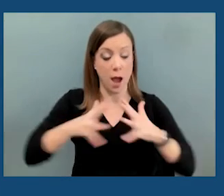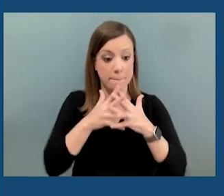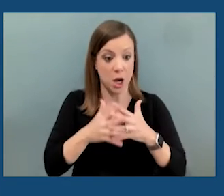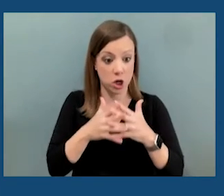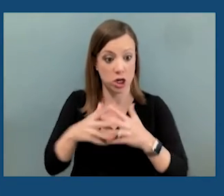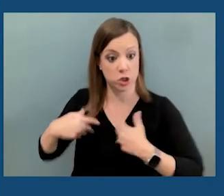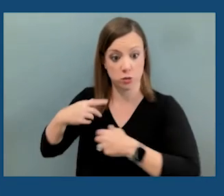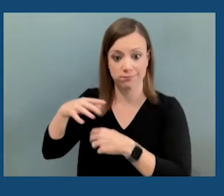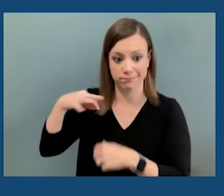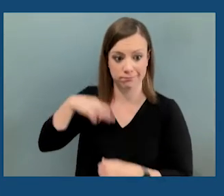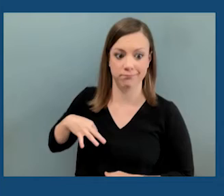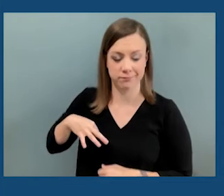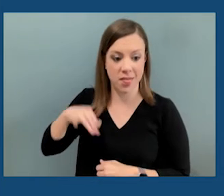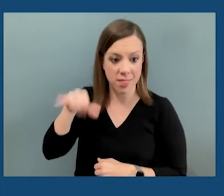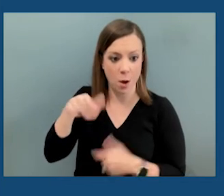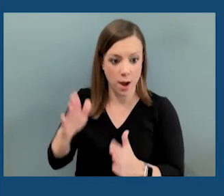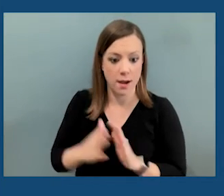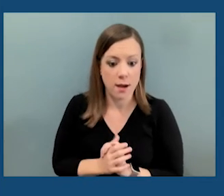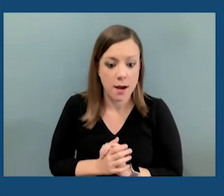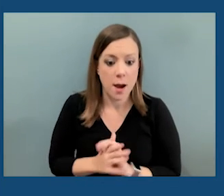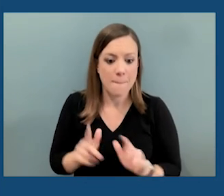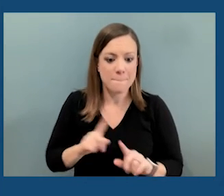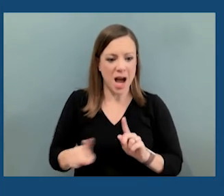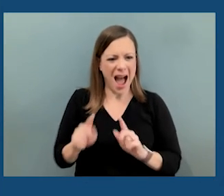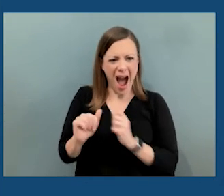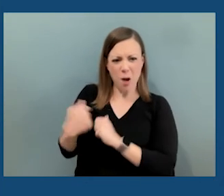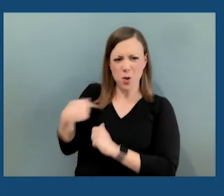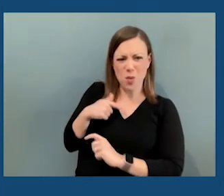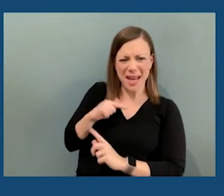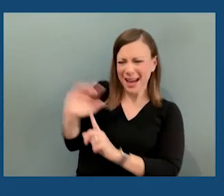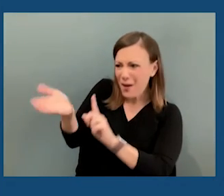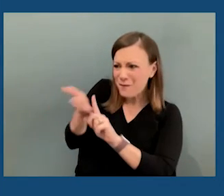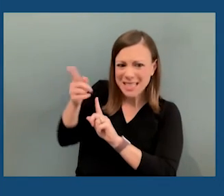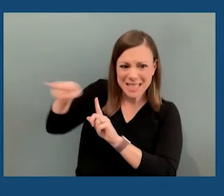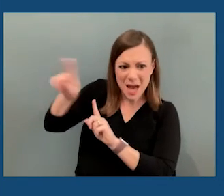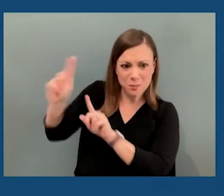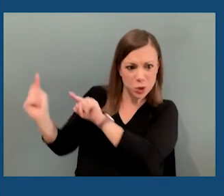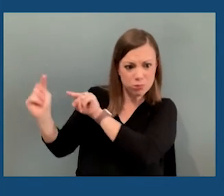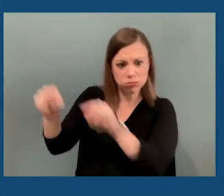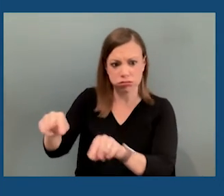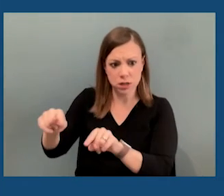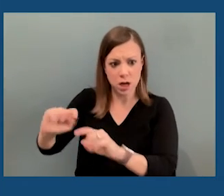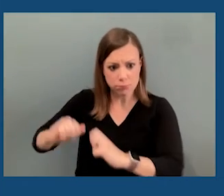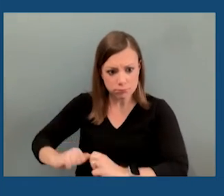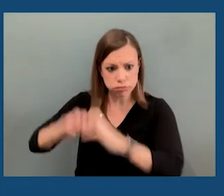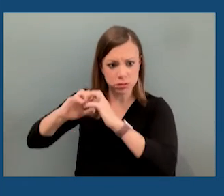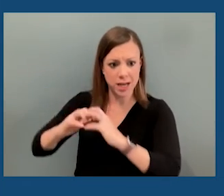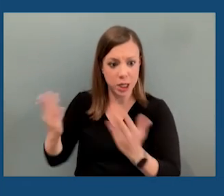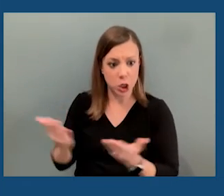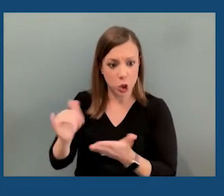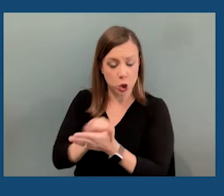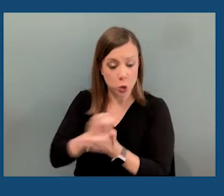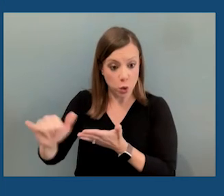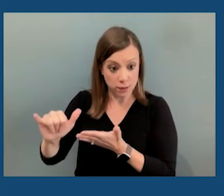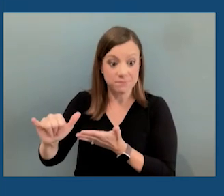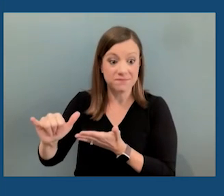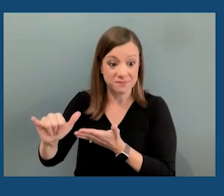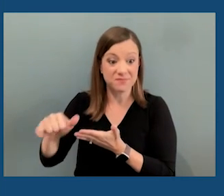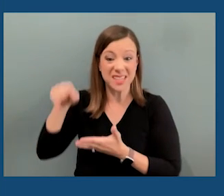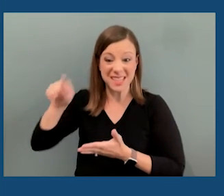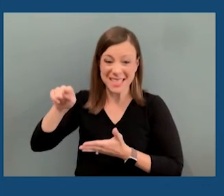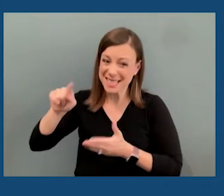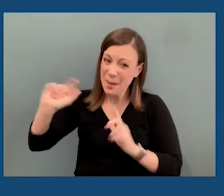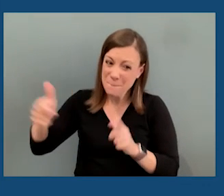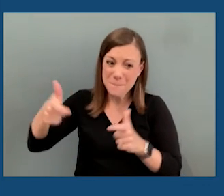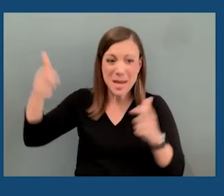to New York, above all the other states, is a different story. This is the single largest private